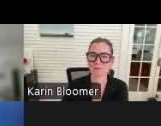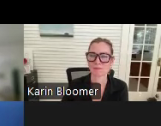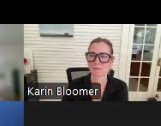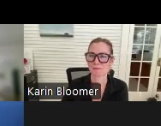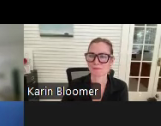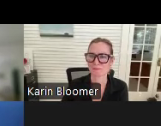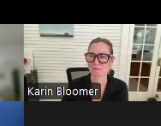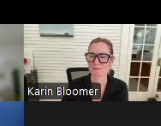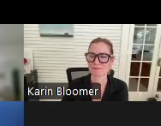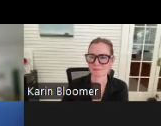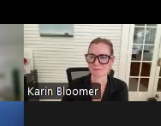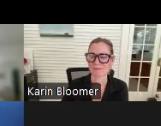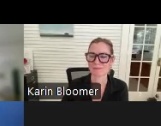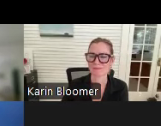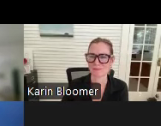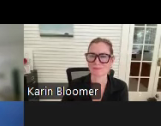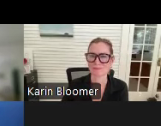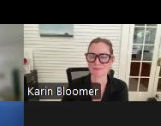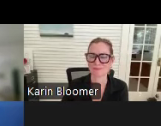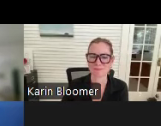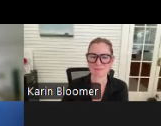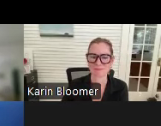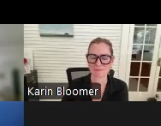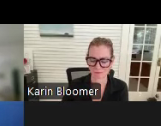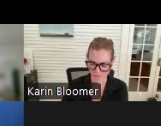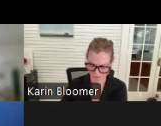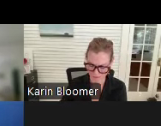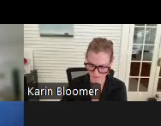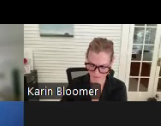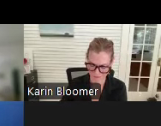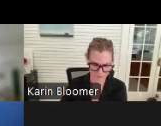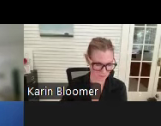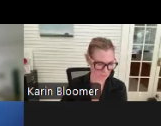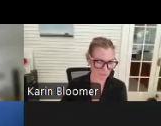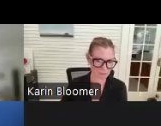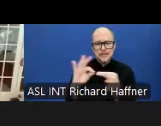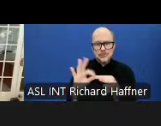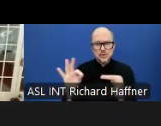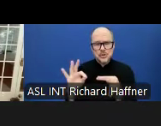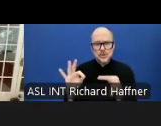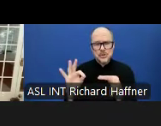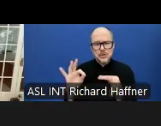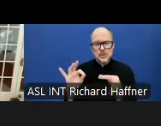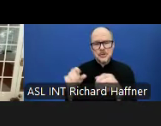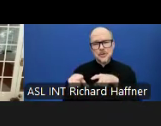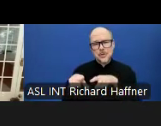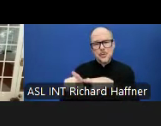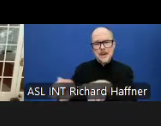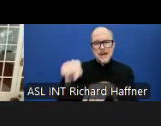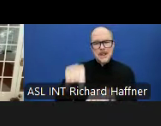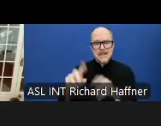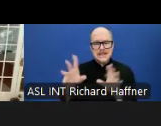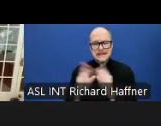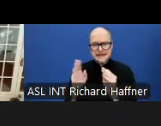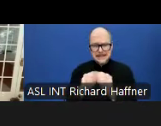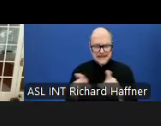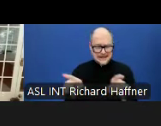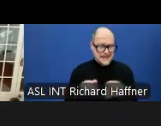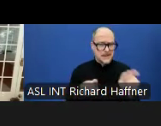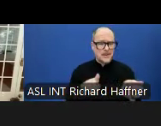actually William's communication partner. I did want to mention that throughout this meeting, just to echo what Ms. Mark